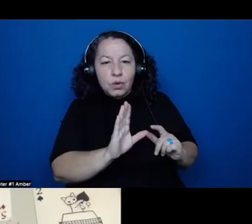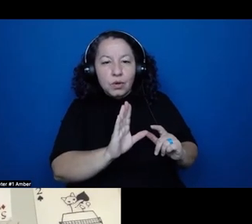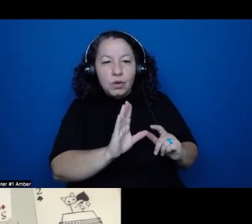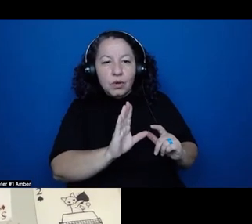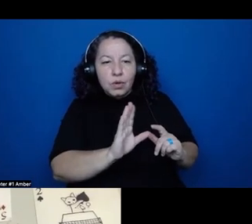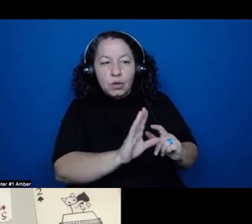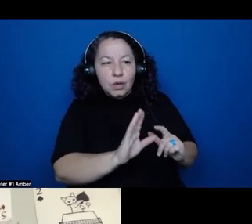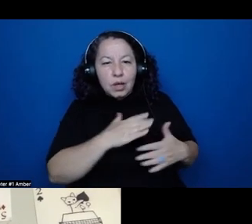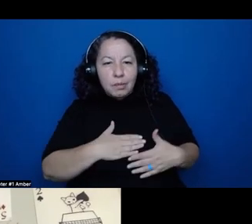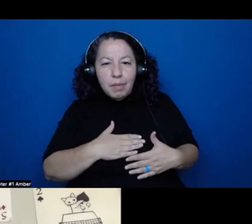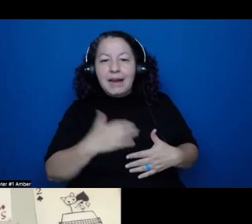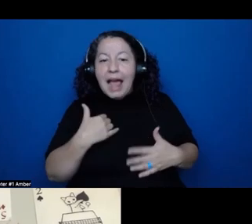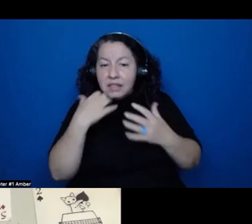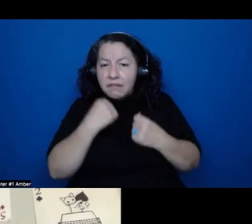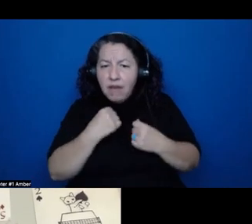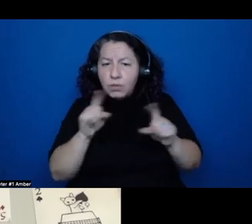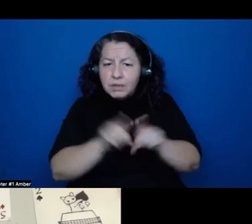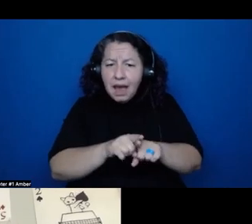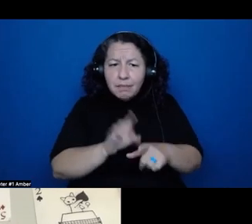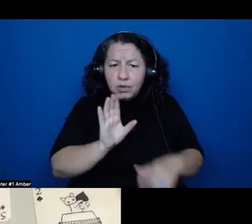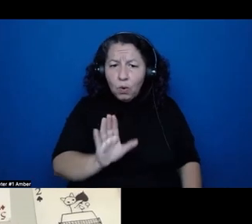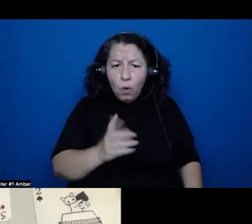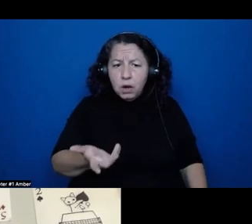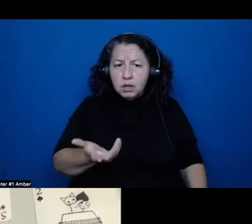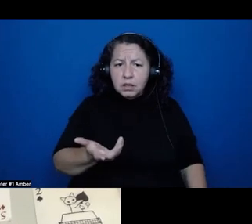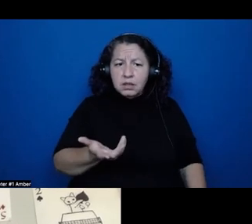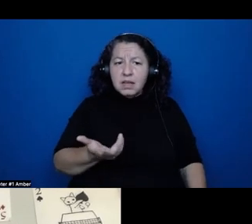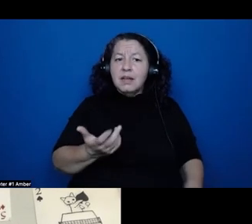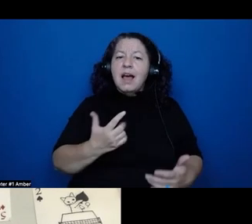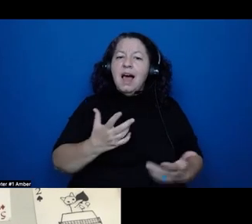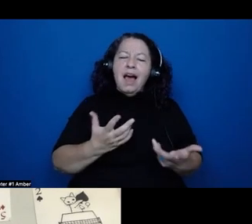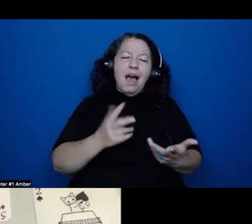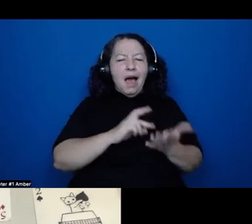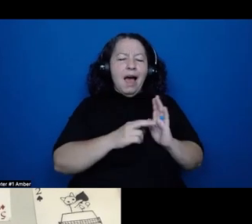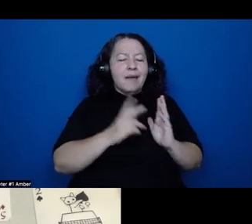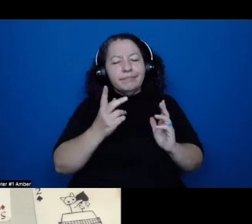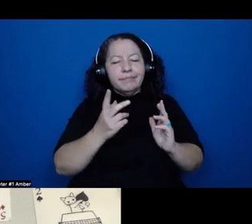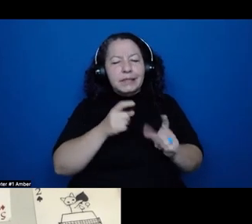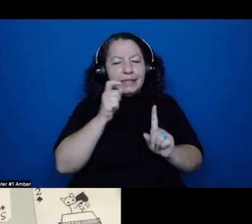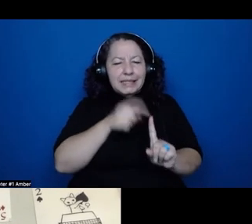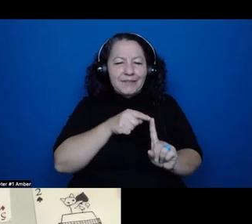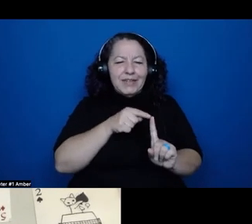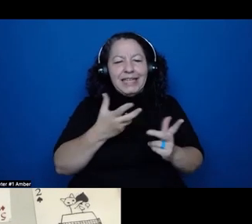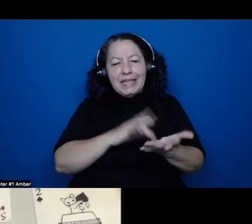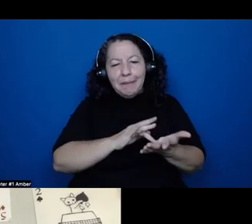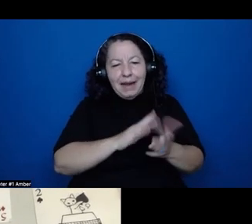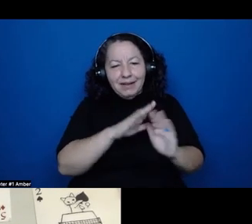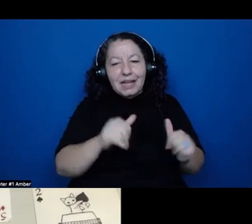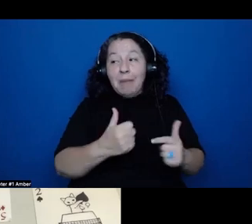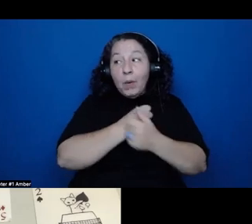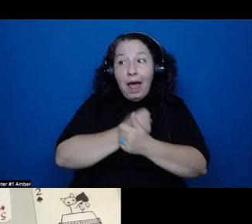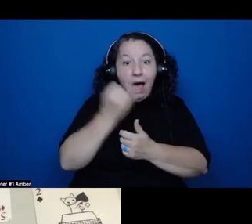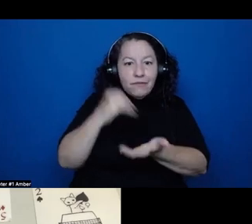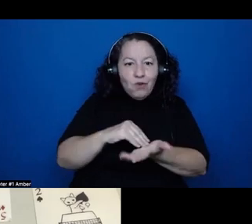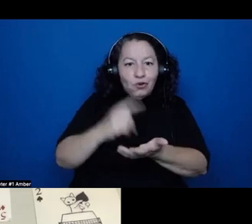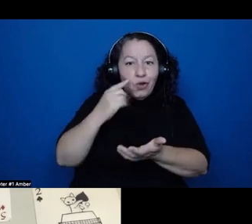it has value as much as yours. As I'm thinking about the medical system, and I'd love it if doctors thought that my range of movement is just